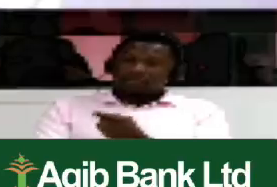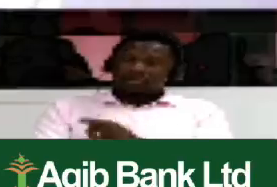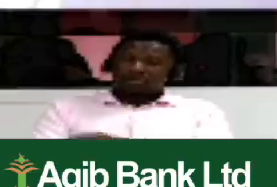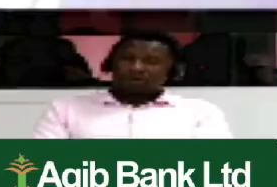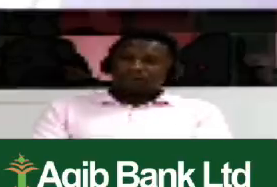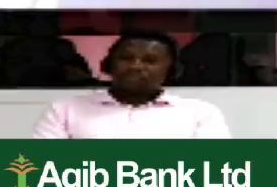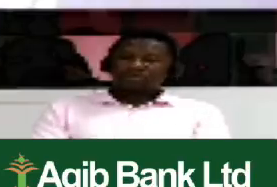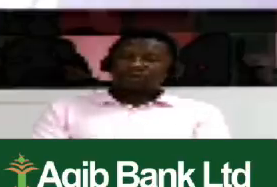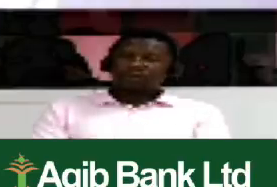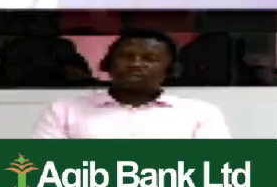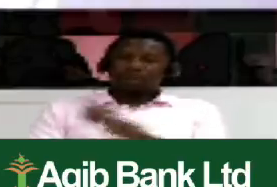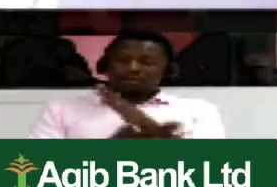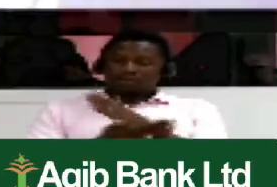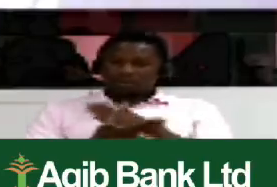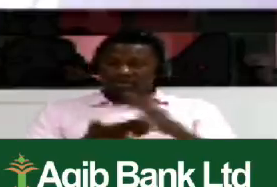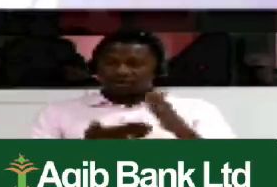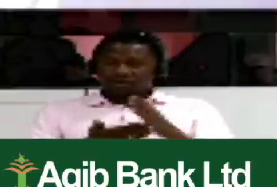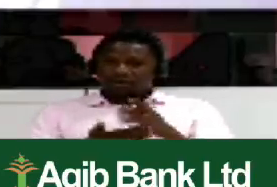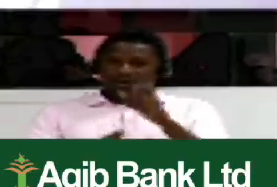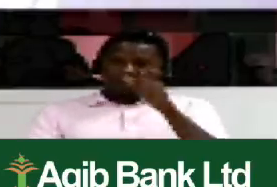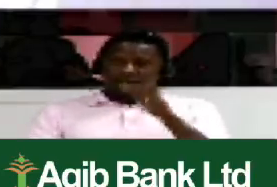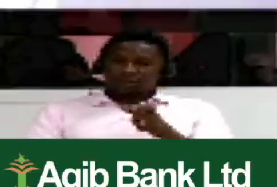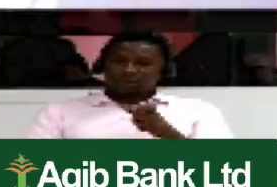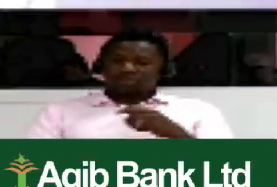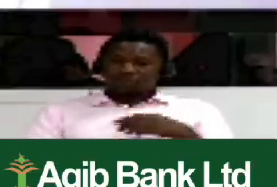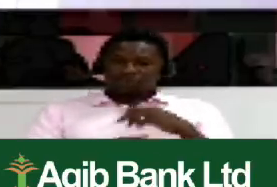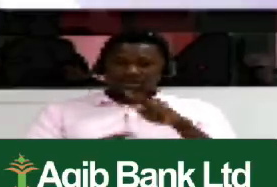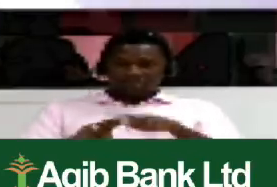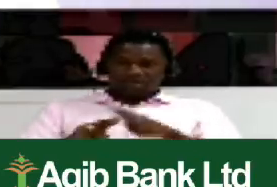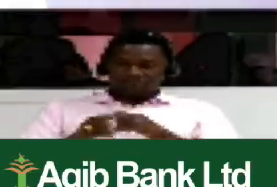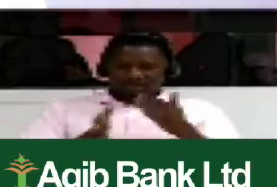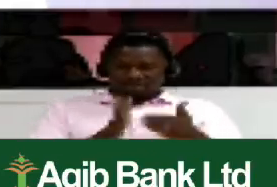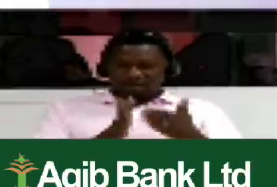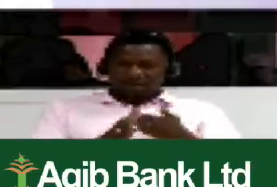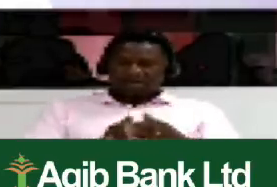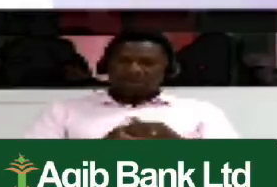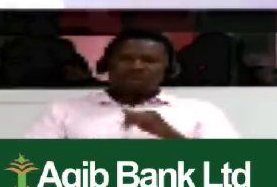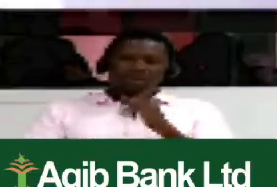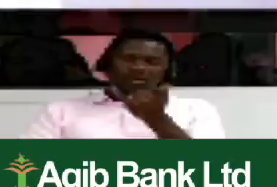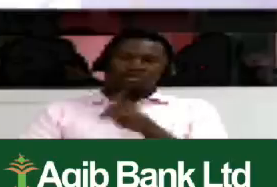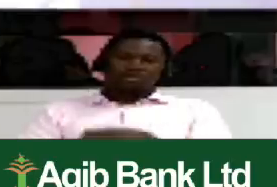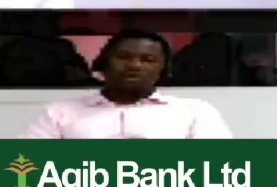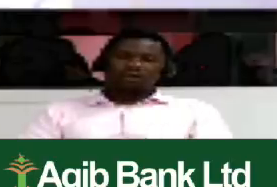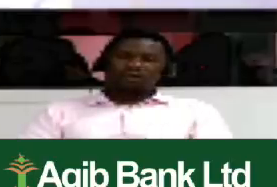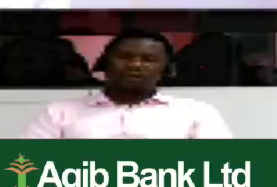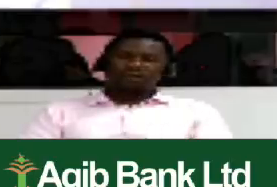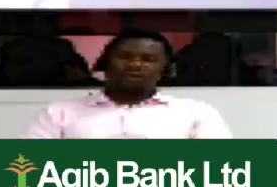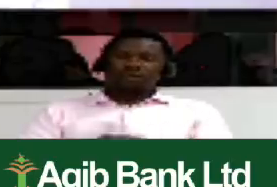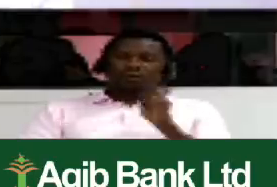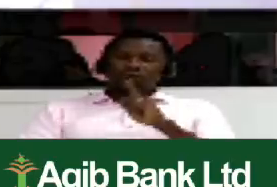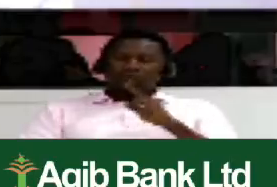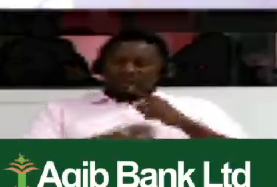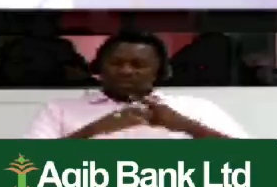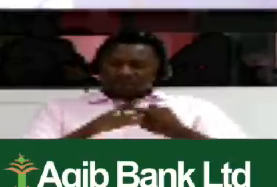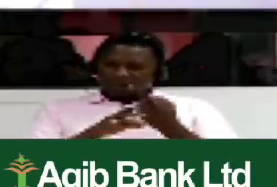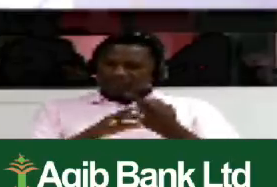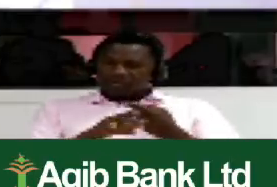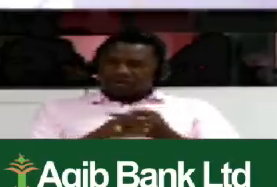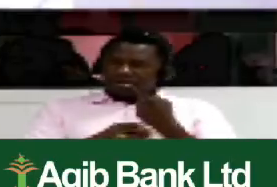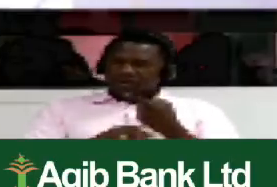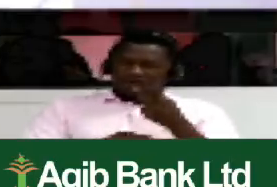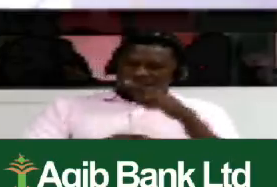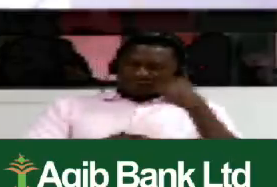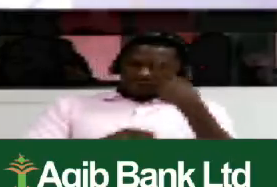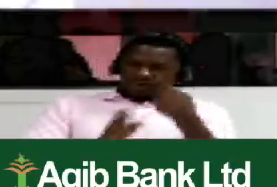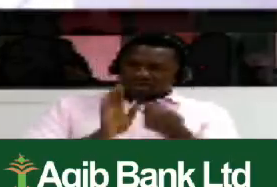Apart from the one that I was sitting near, yes. What kind of injuries did you notice? Similar injuries